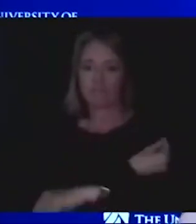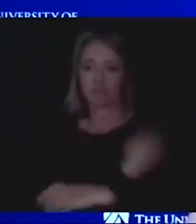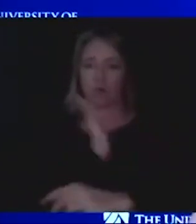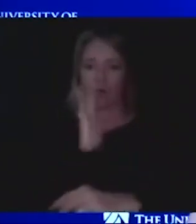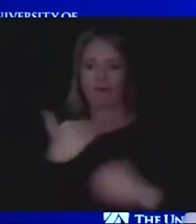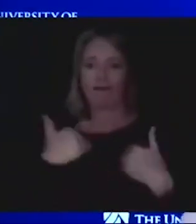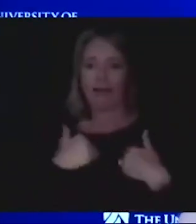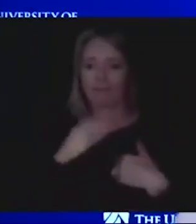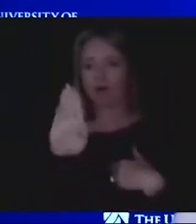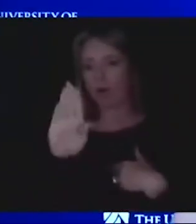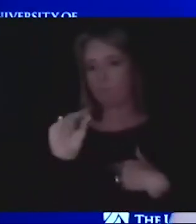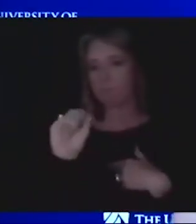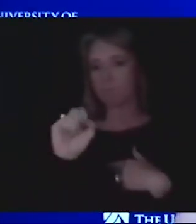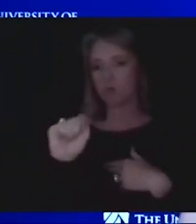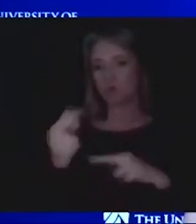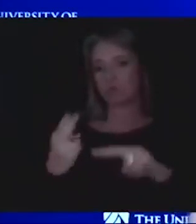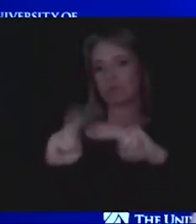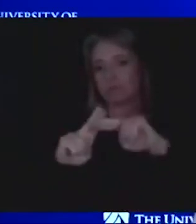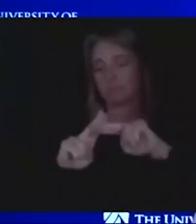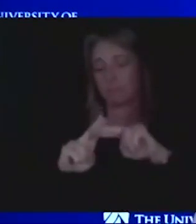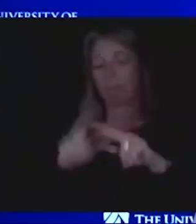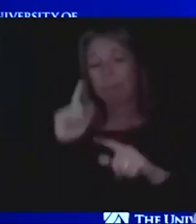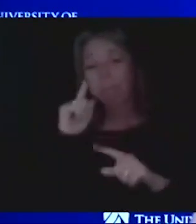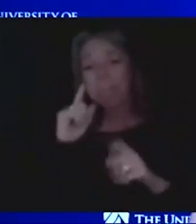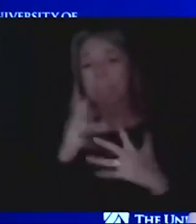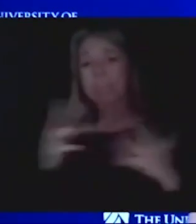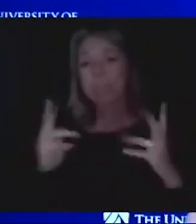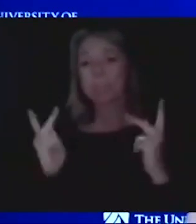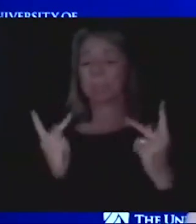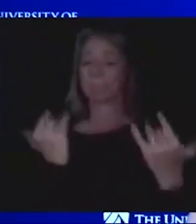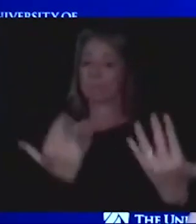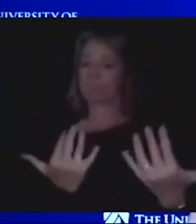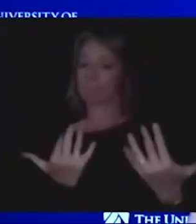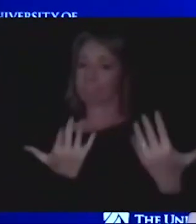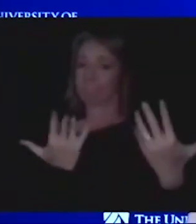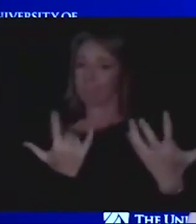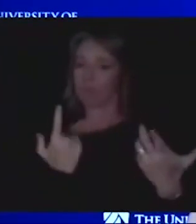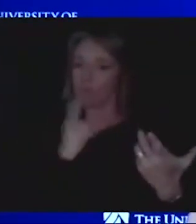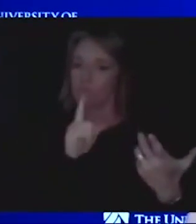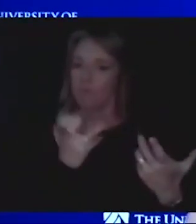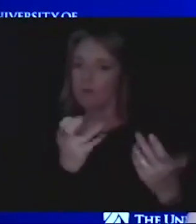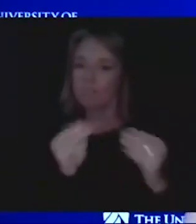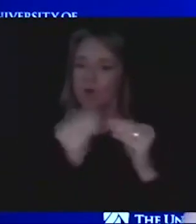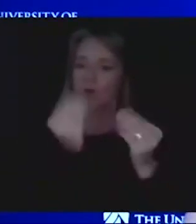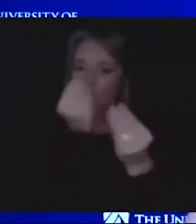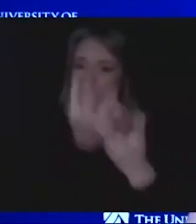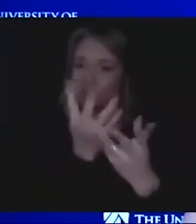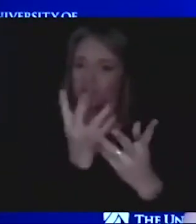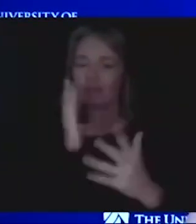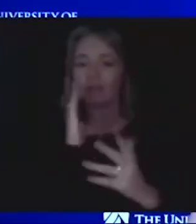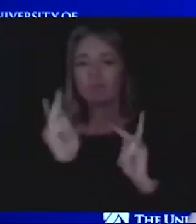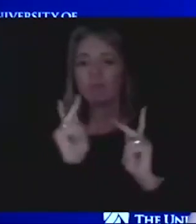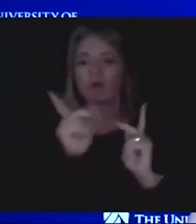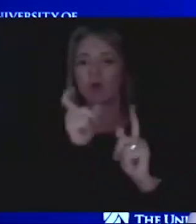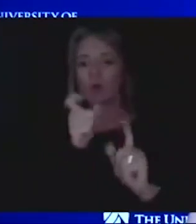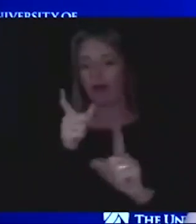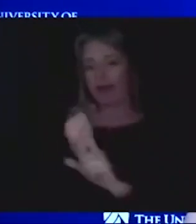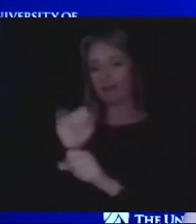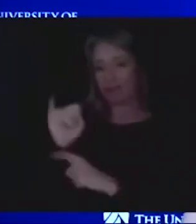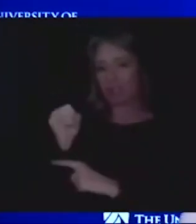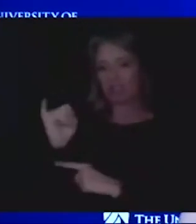yeah, I mean, I think a lot of people were waiting and really wanted some information. Those people, especially that got the Johnson & Johnson vaccine, kind of left